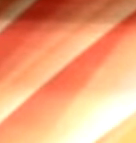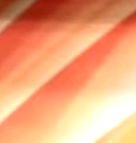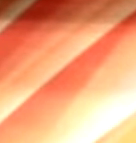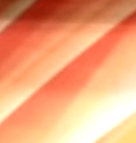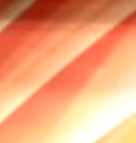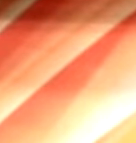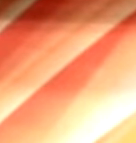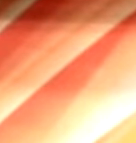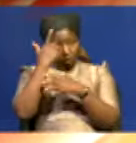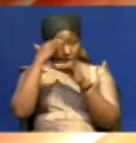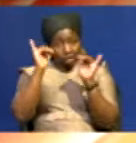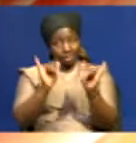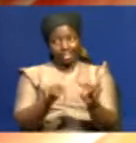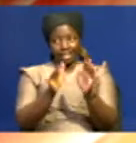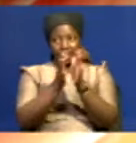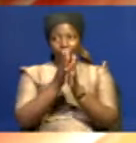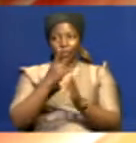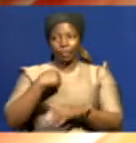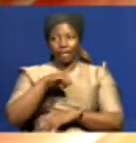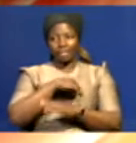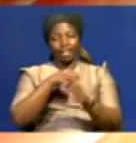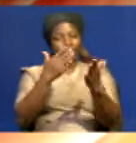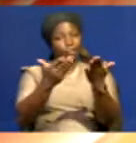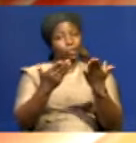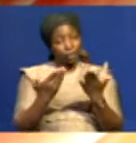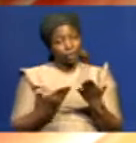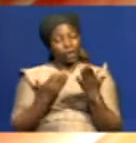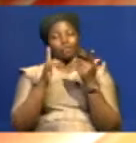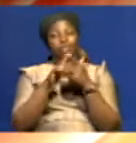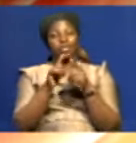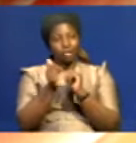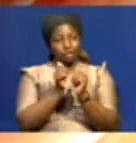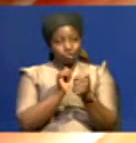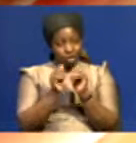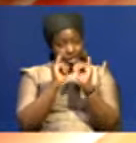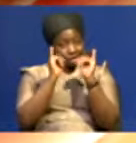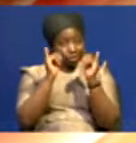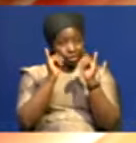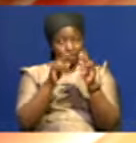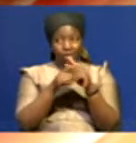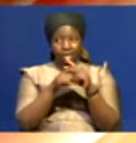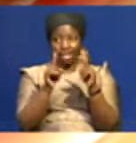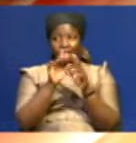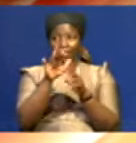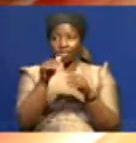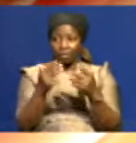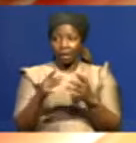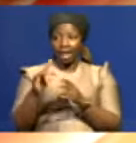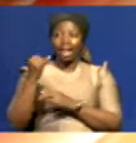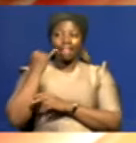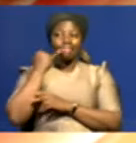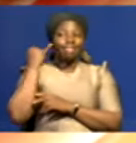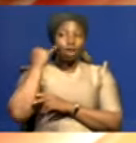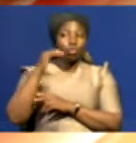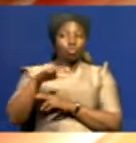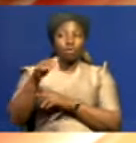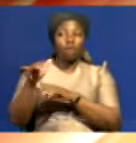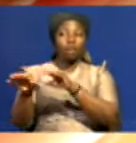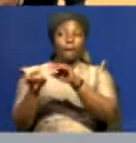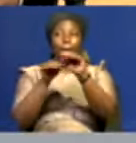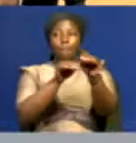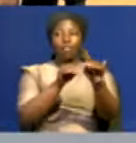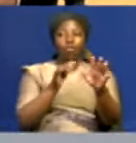Thank you for staying with us. Welcome to Channel One Sports News. And we begin from the county of Nakuru. We cross over